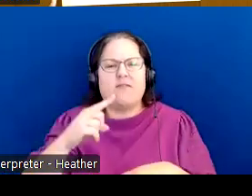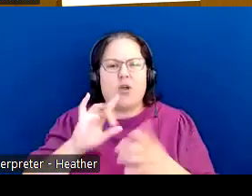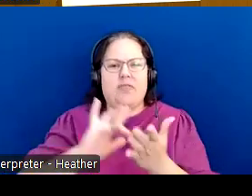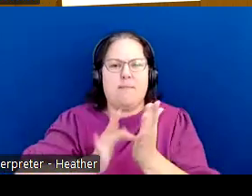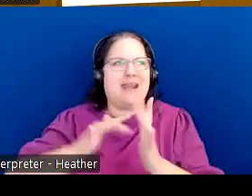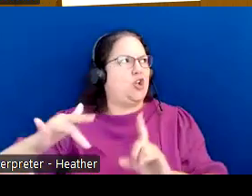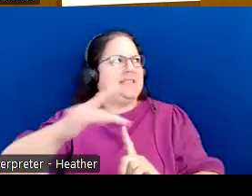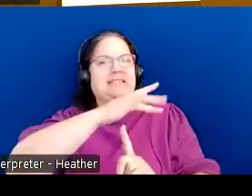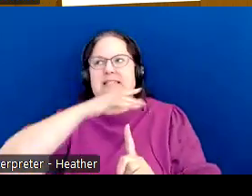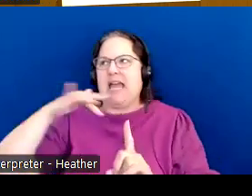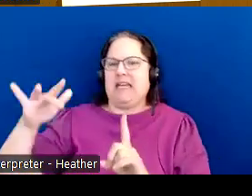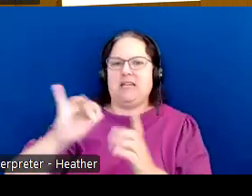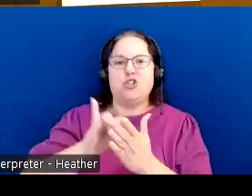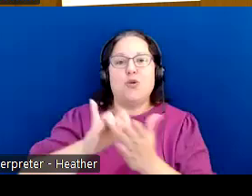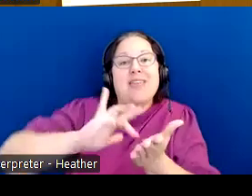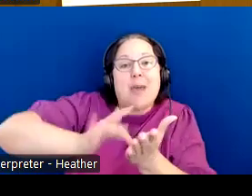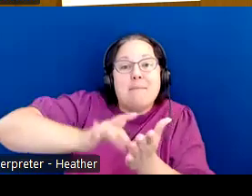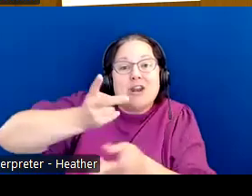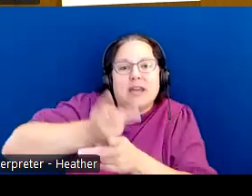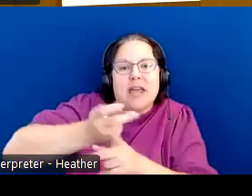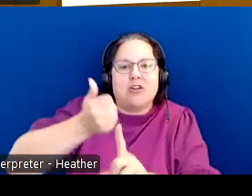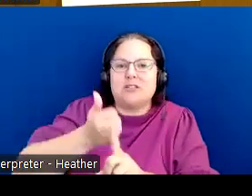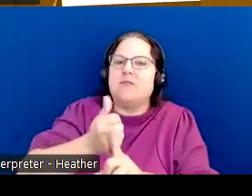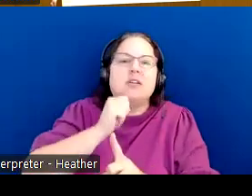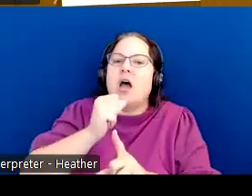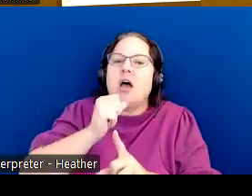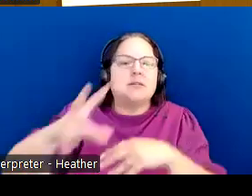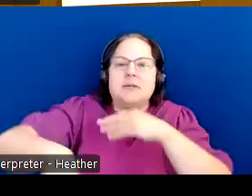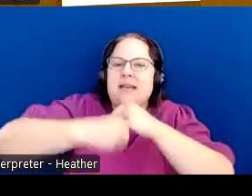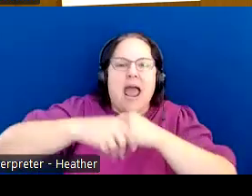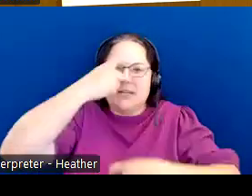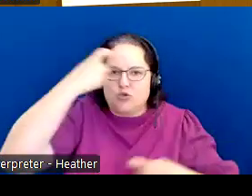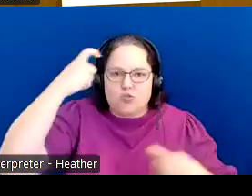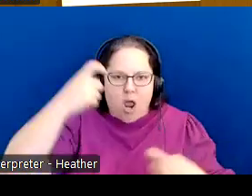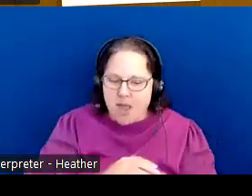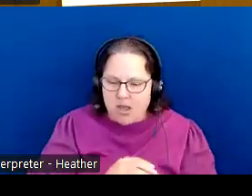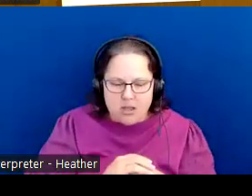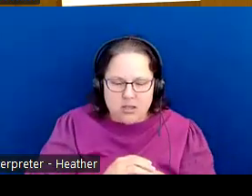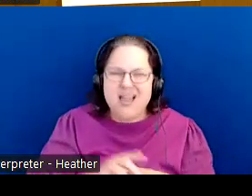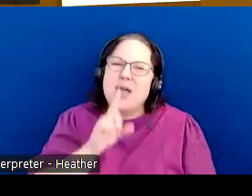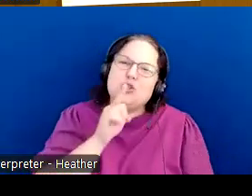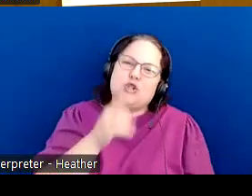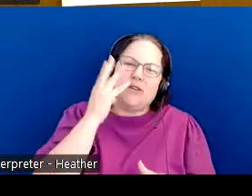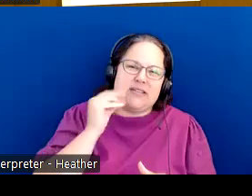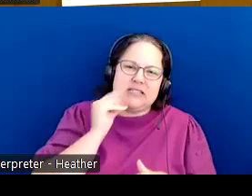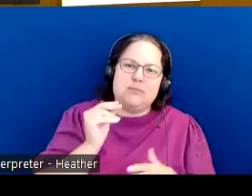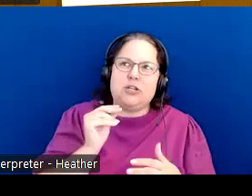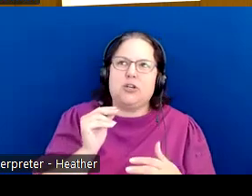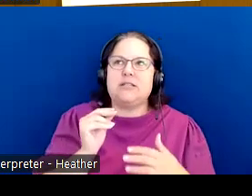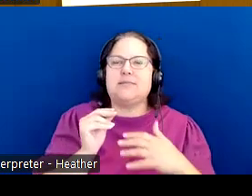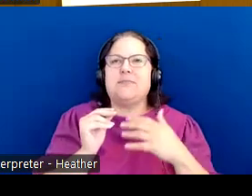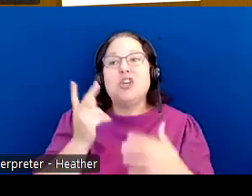that the medical care itself doesn't become an additional trauma. And I'm sure we've all had this experience where you